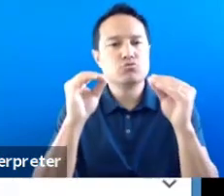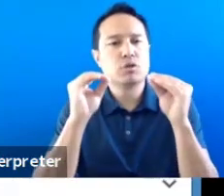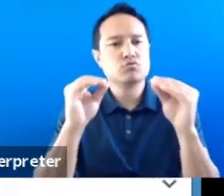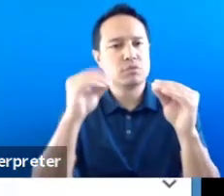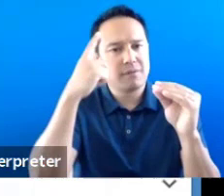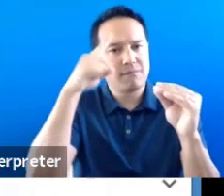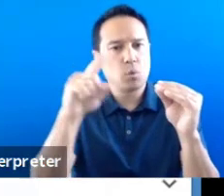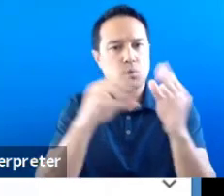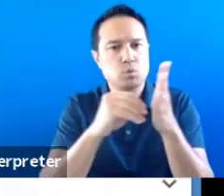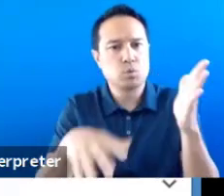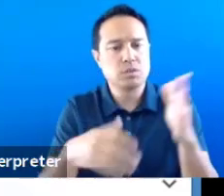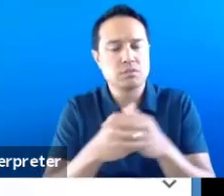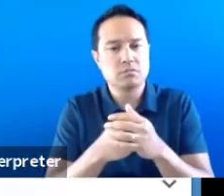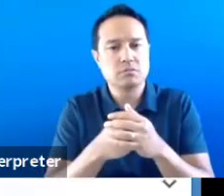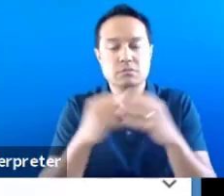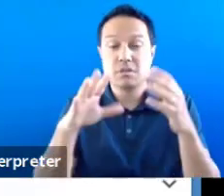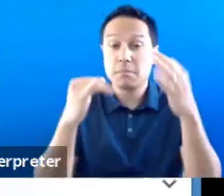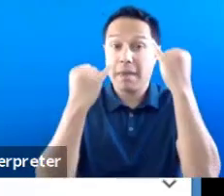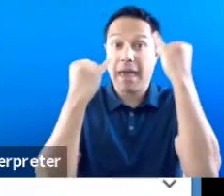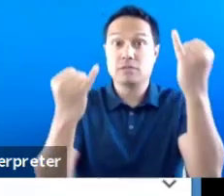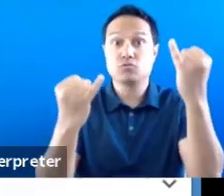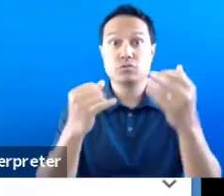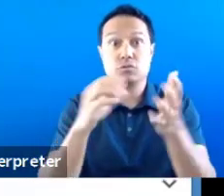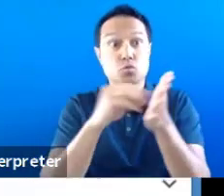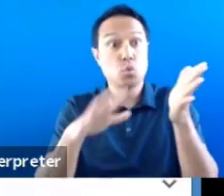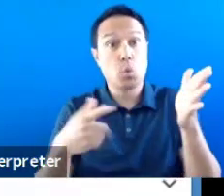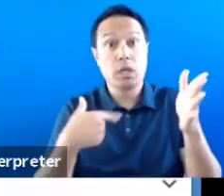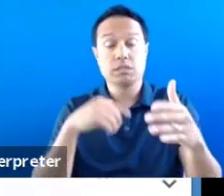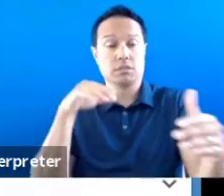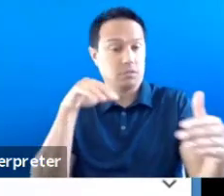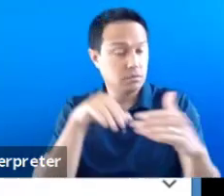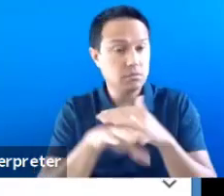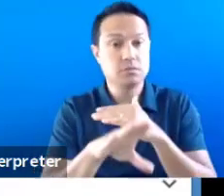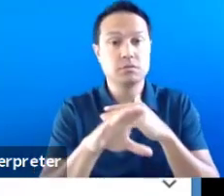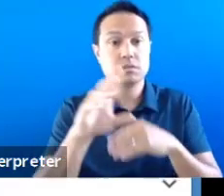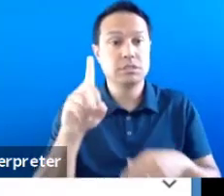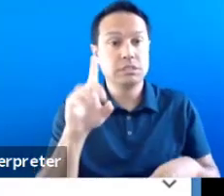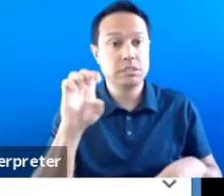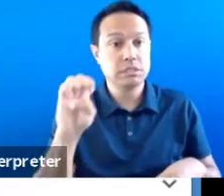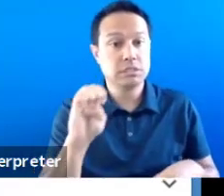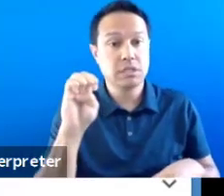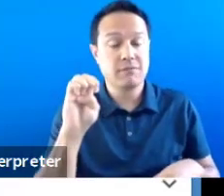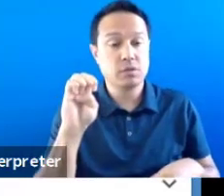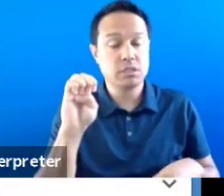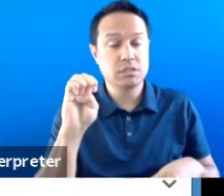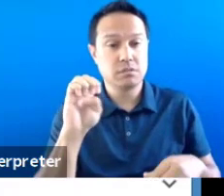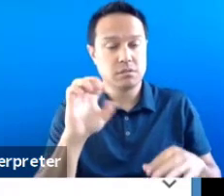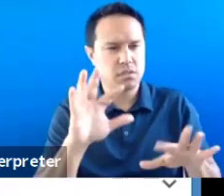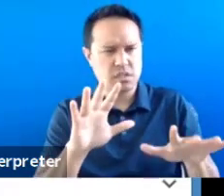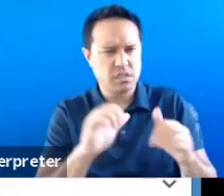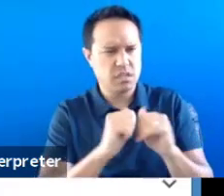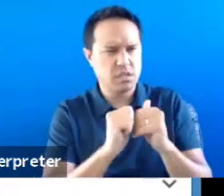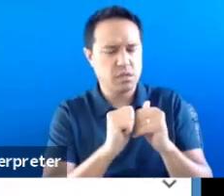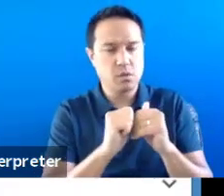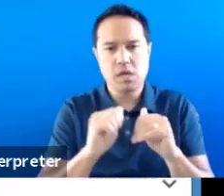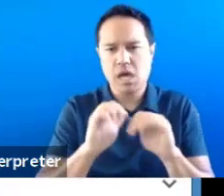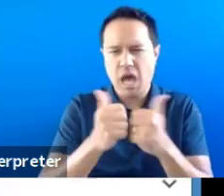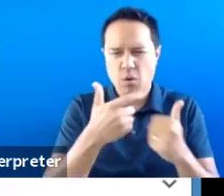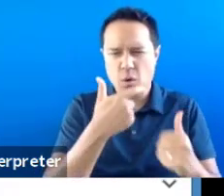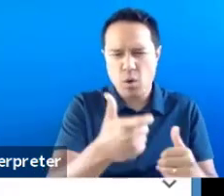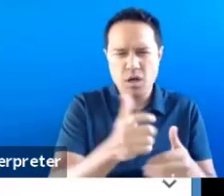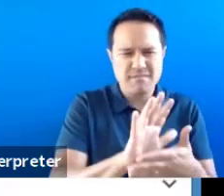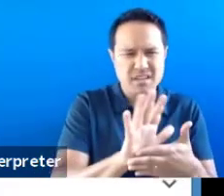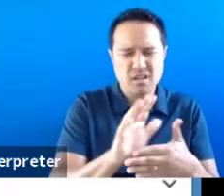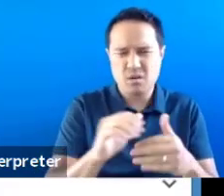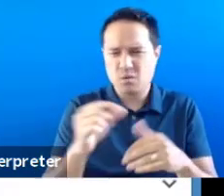in for the first time with Discovery Education and you want to walk them through, here's how you watch the video, here's how you open up things in Google